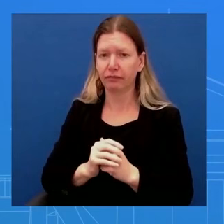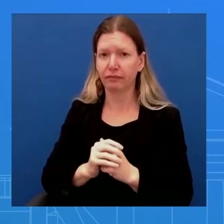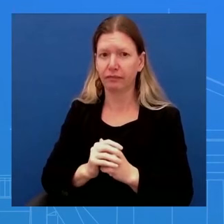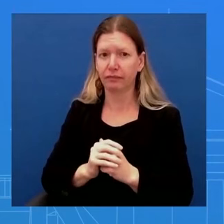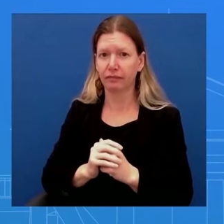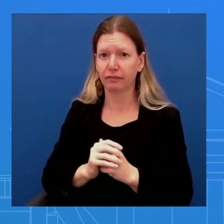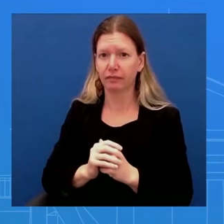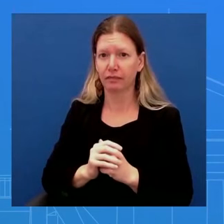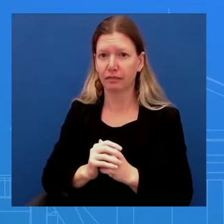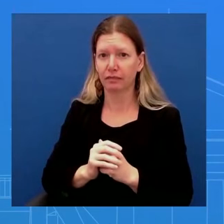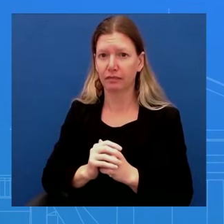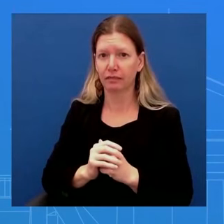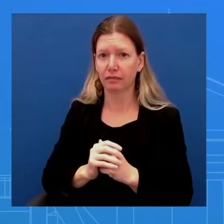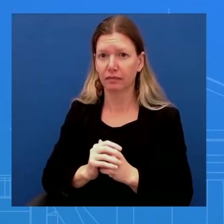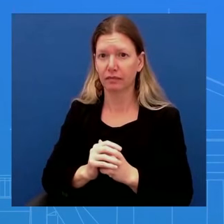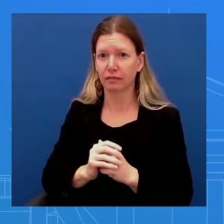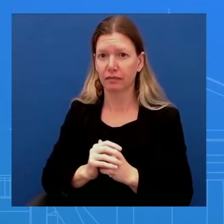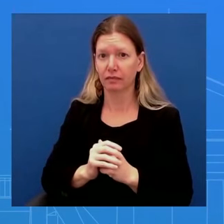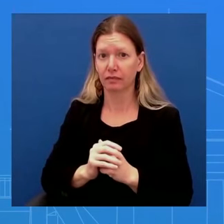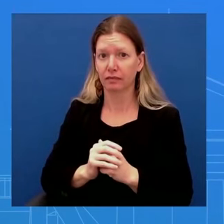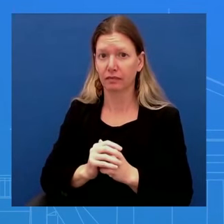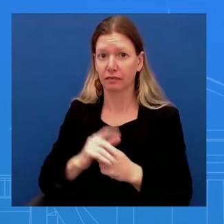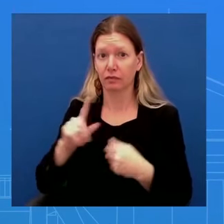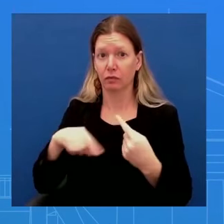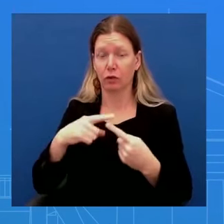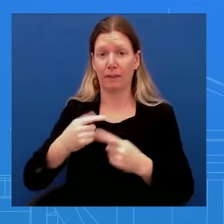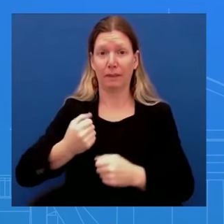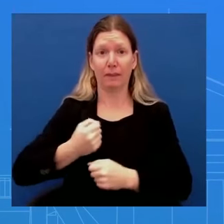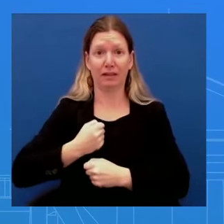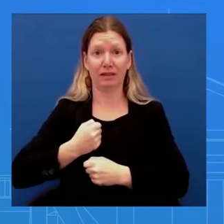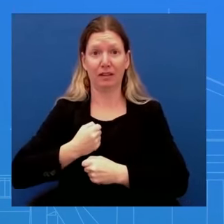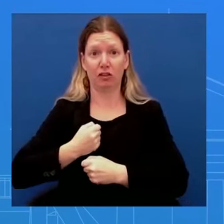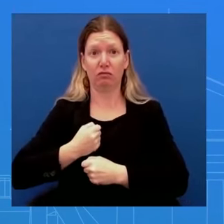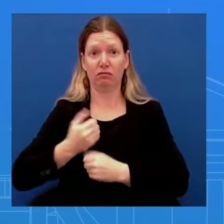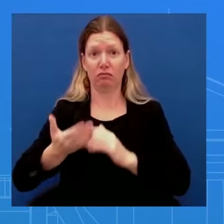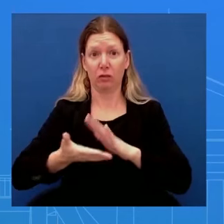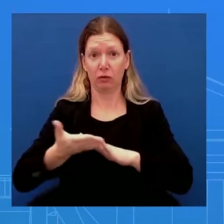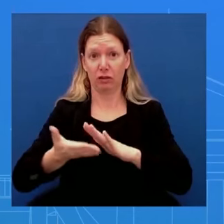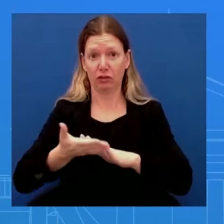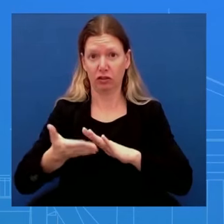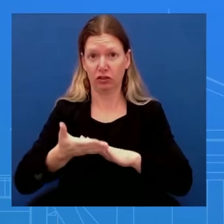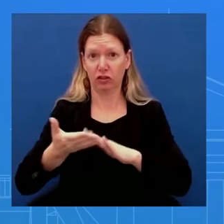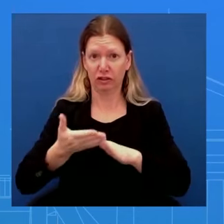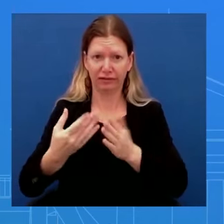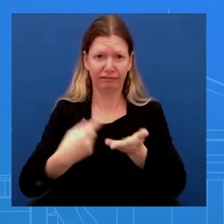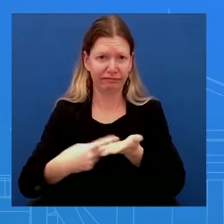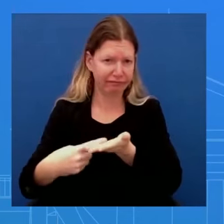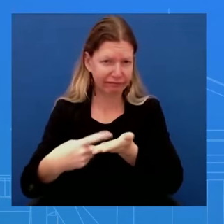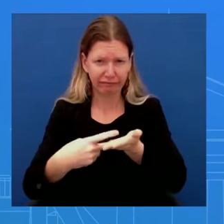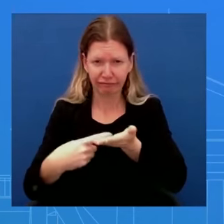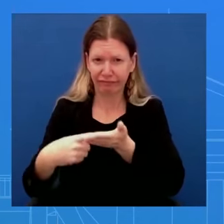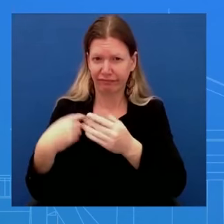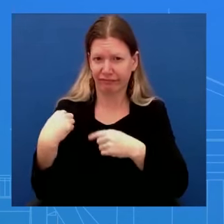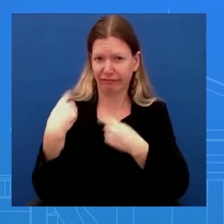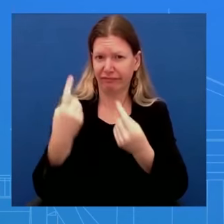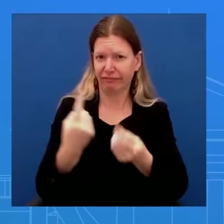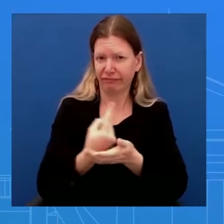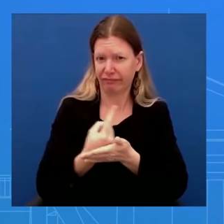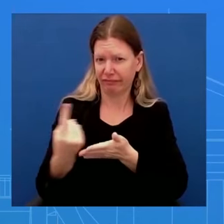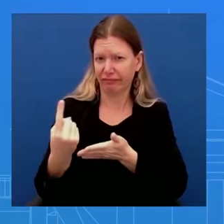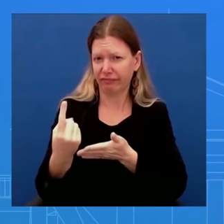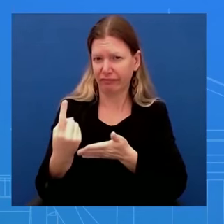The military operations that have been conducted over the last week or so, many of those, Secretary Austin was a